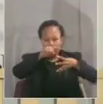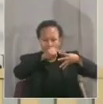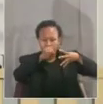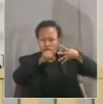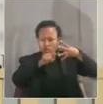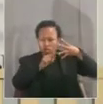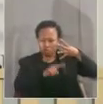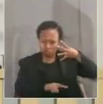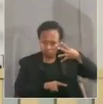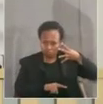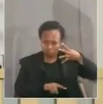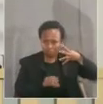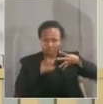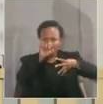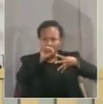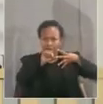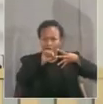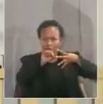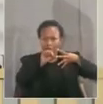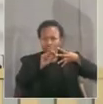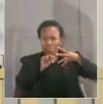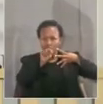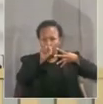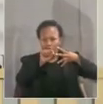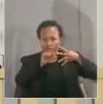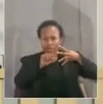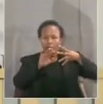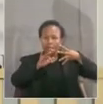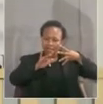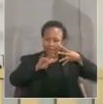had to put then those small manageable